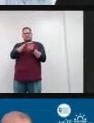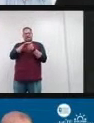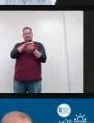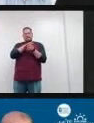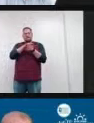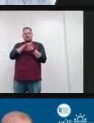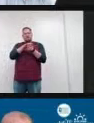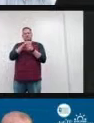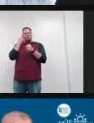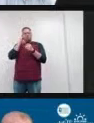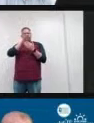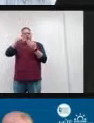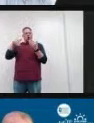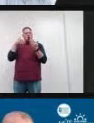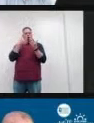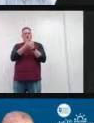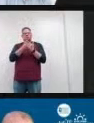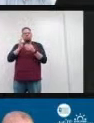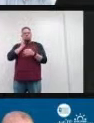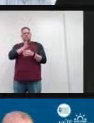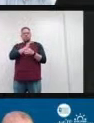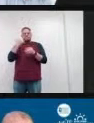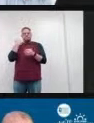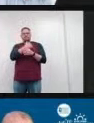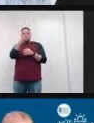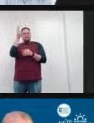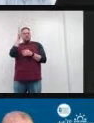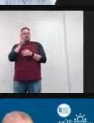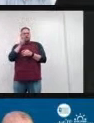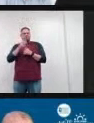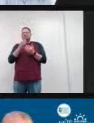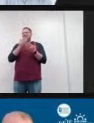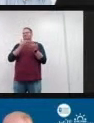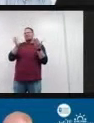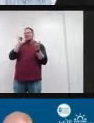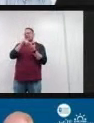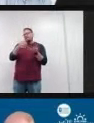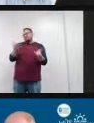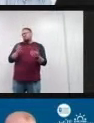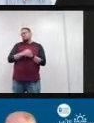board members to be heard, something along those lines.